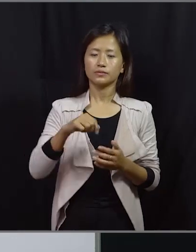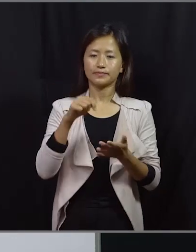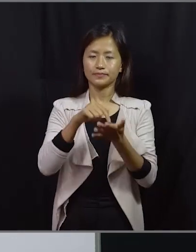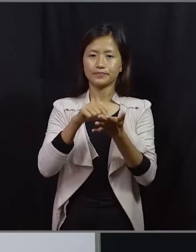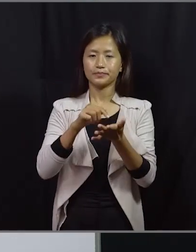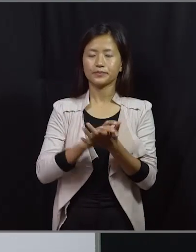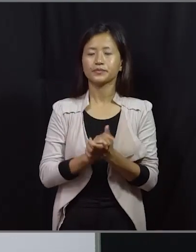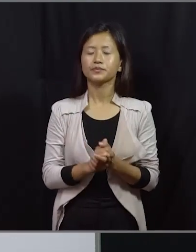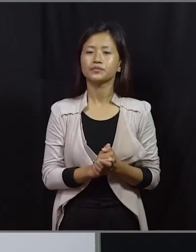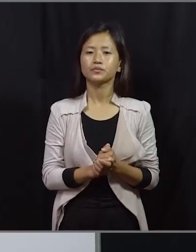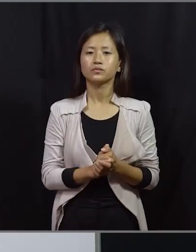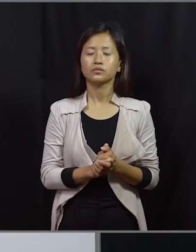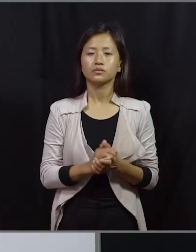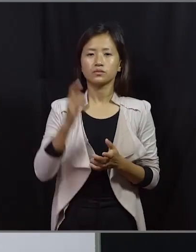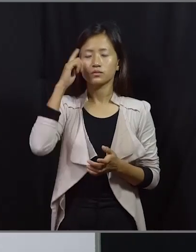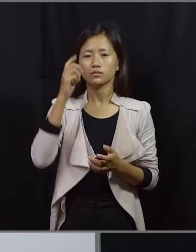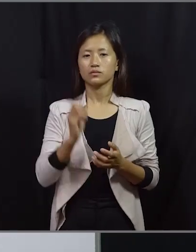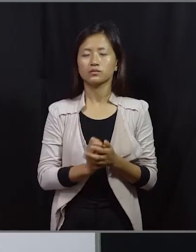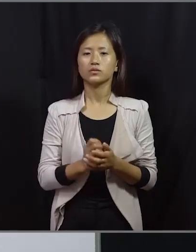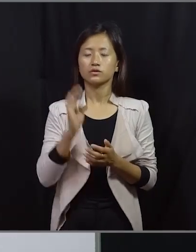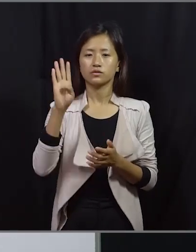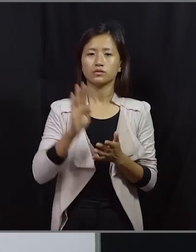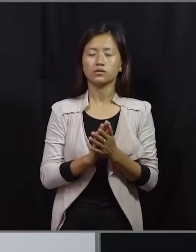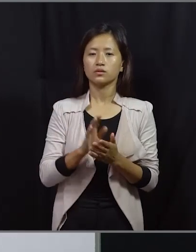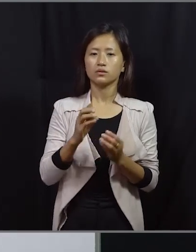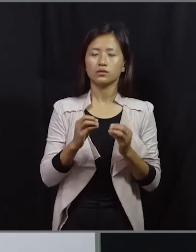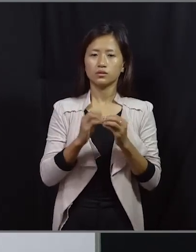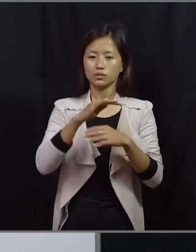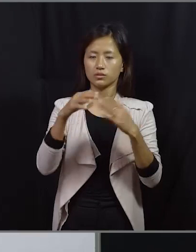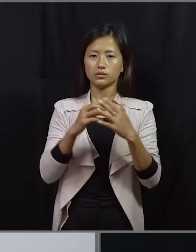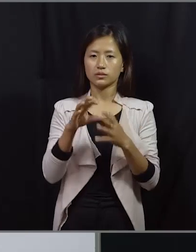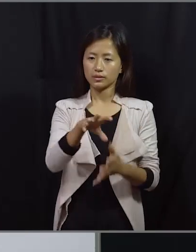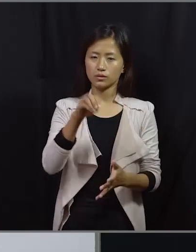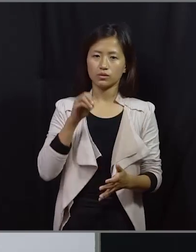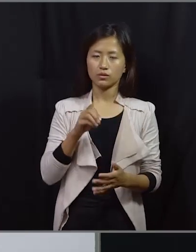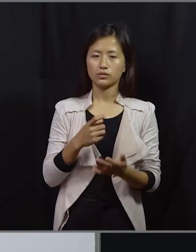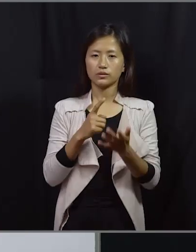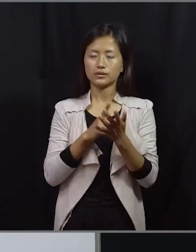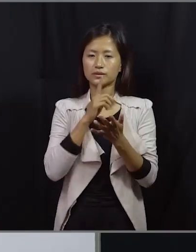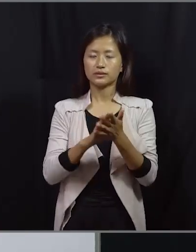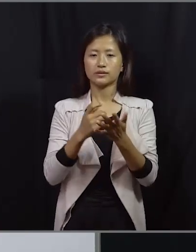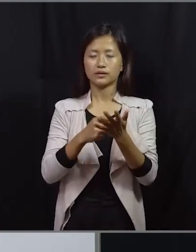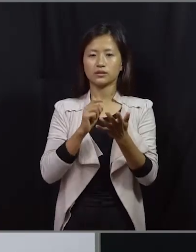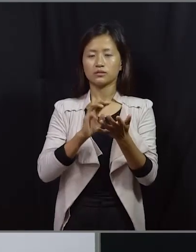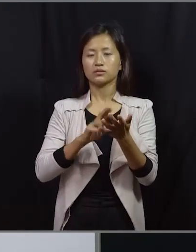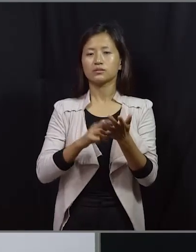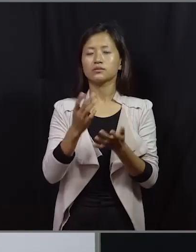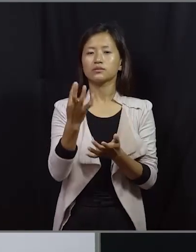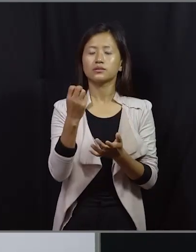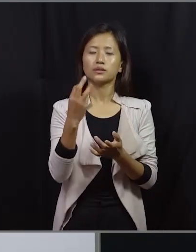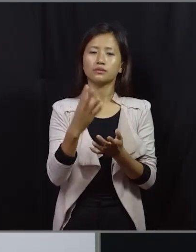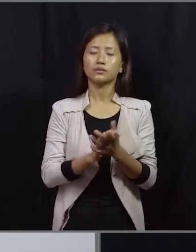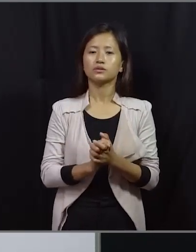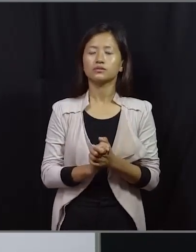point to 4, we take all the real numbers in between. From 1 to